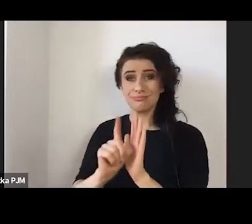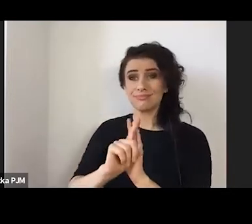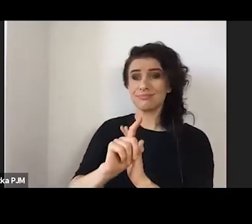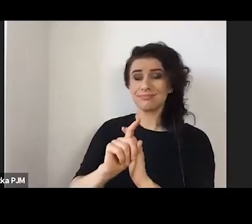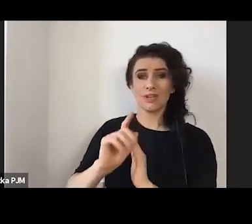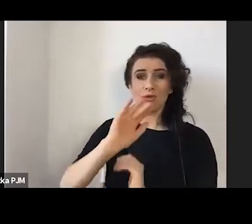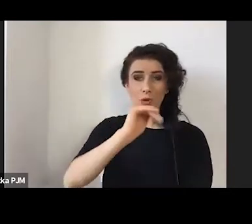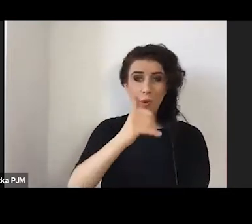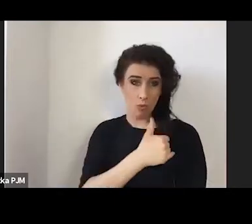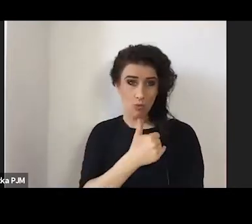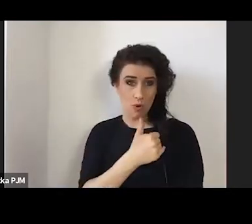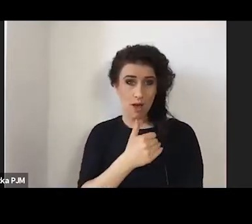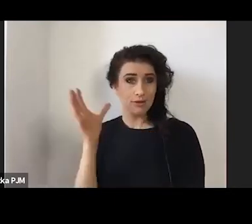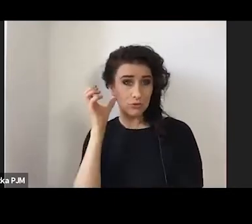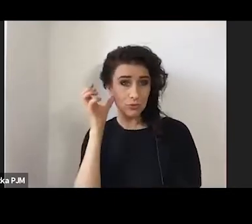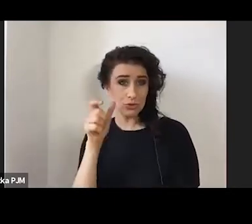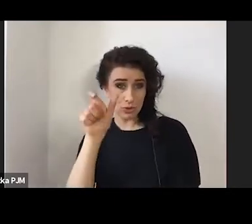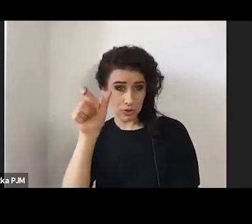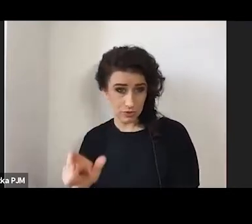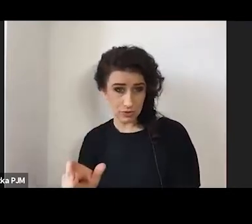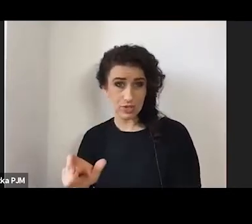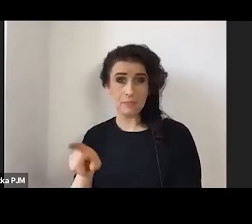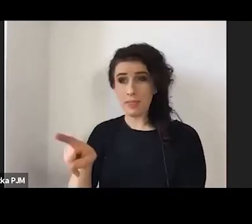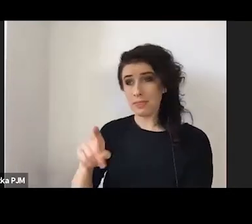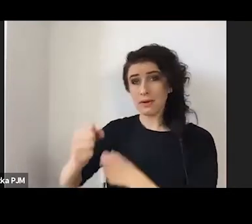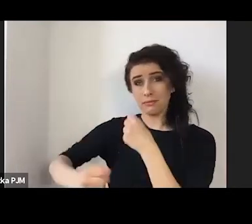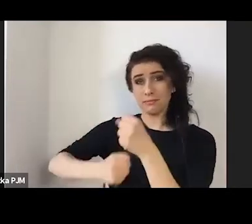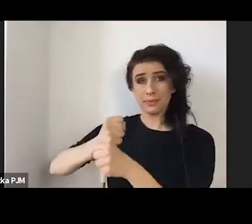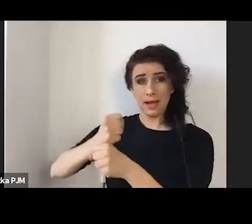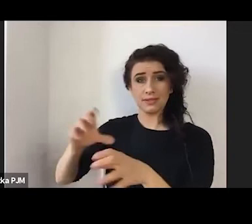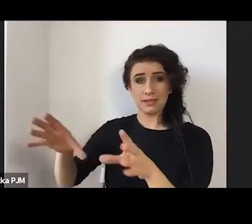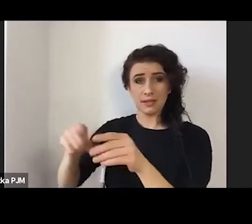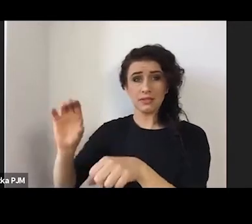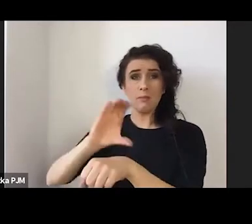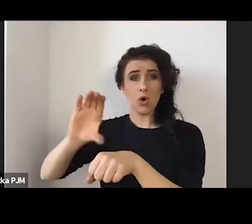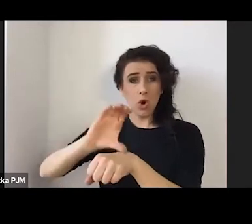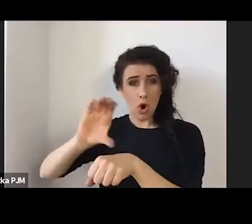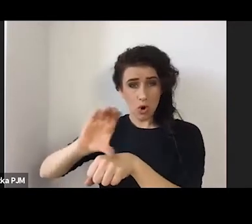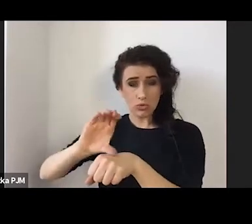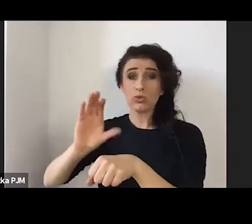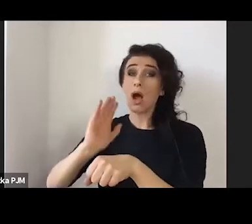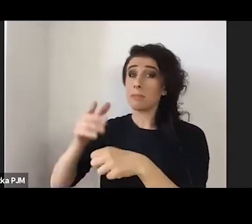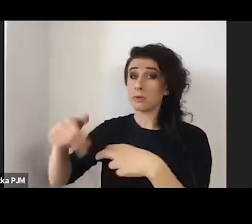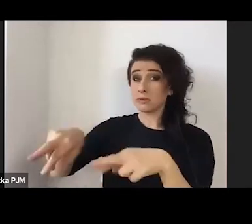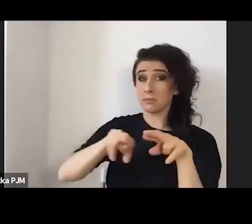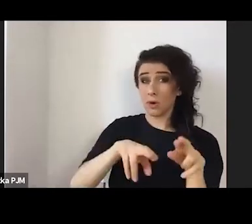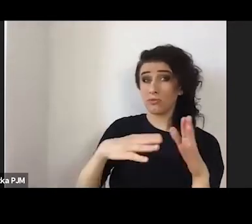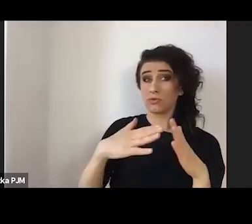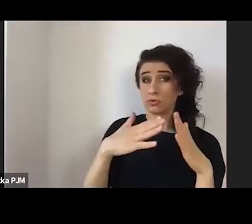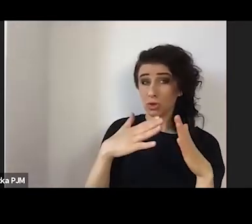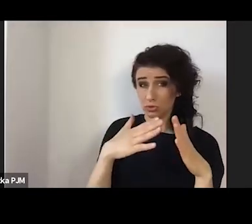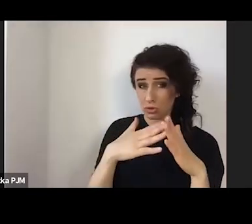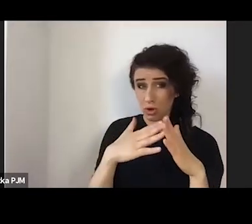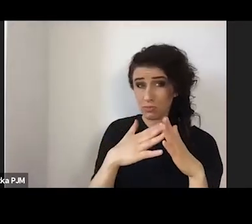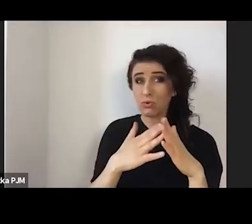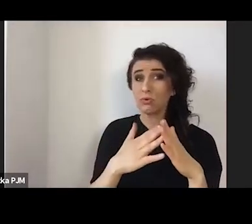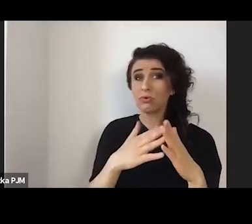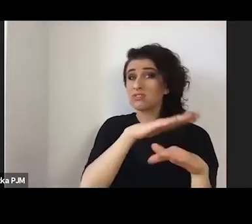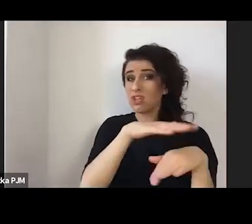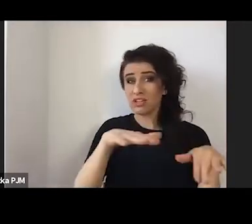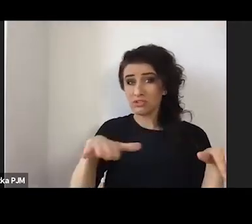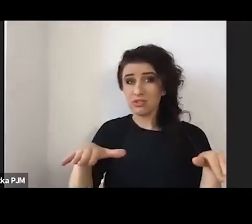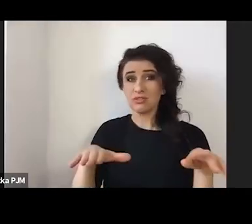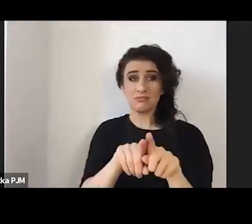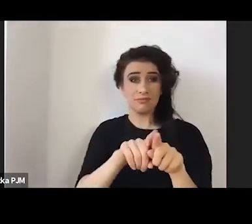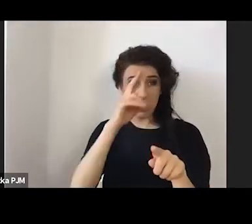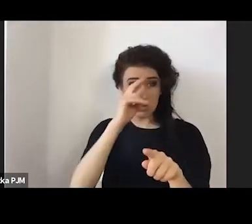then they go home, and their parents or their father say, oh, come on,